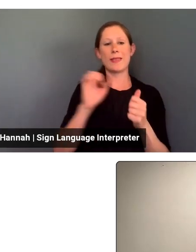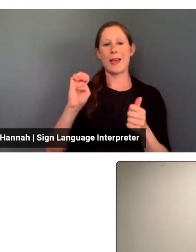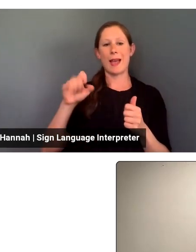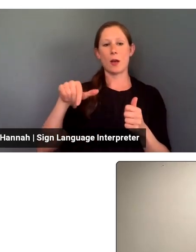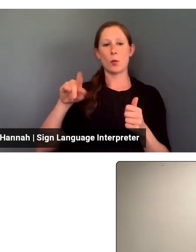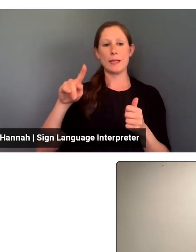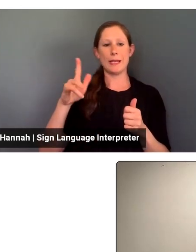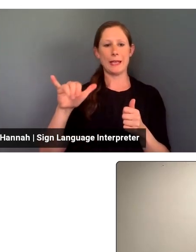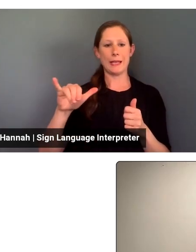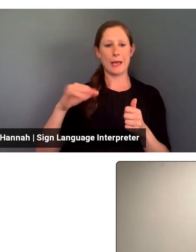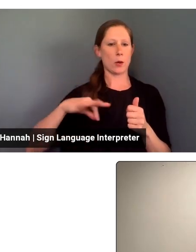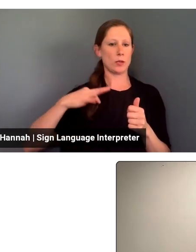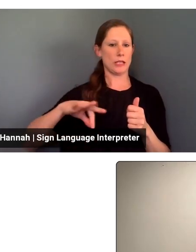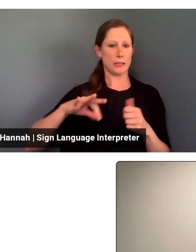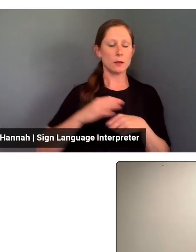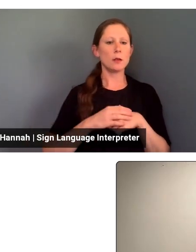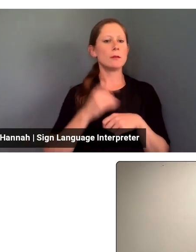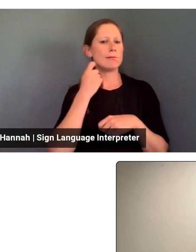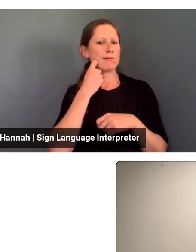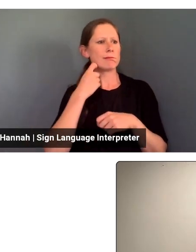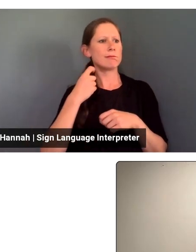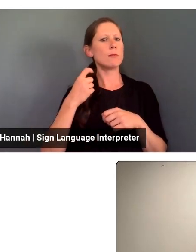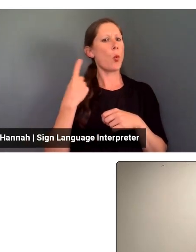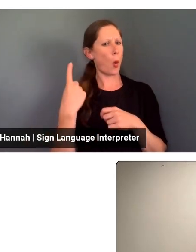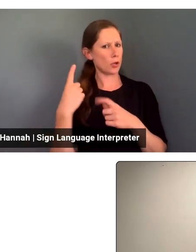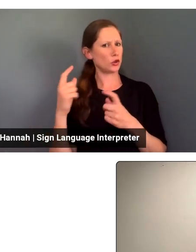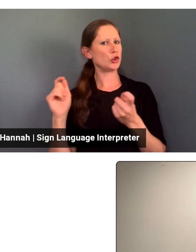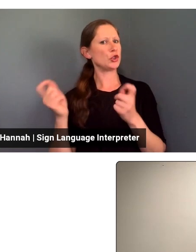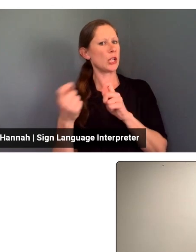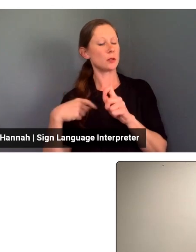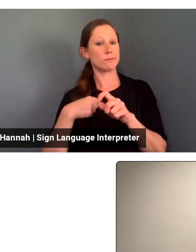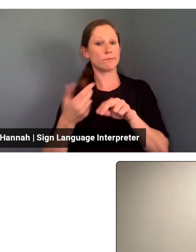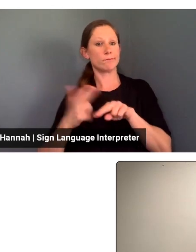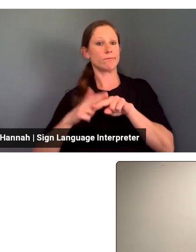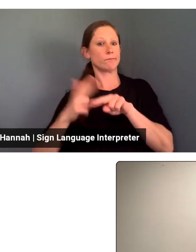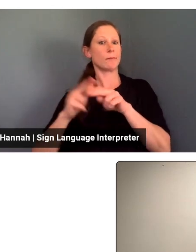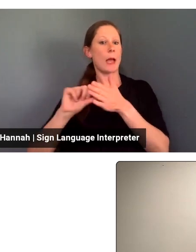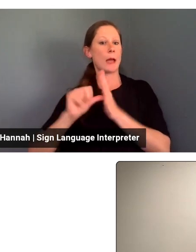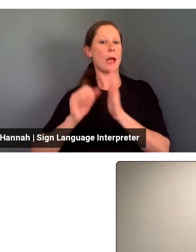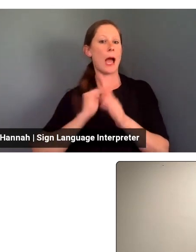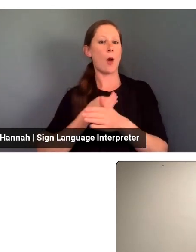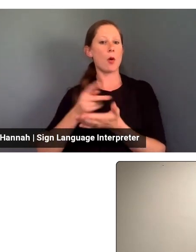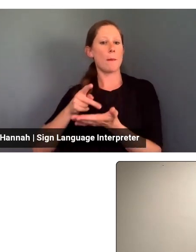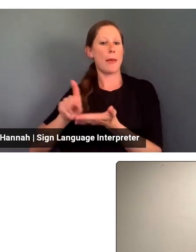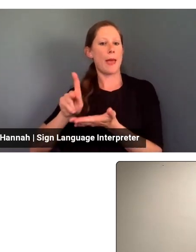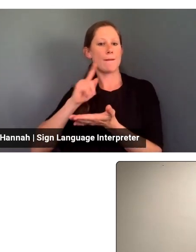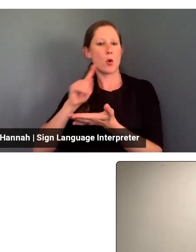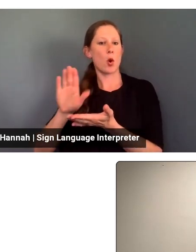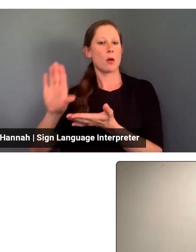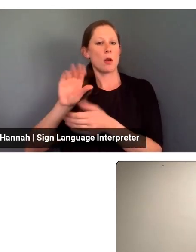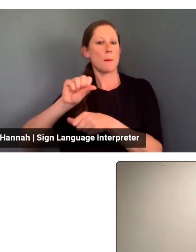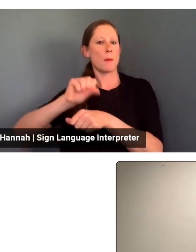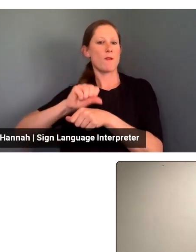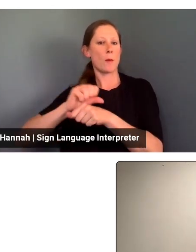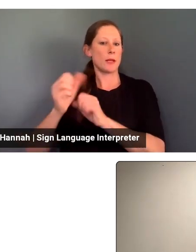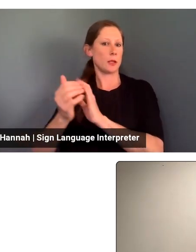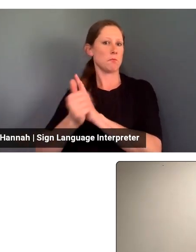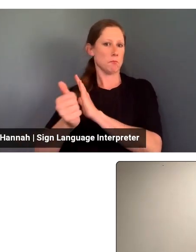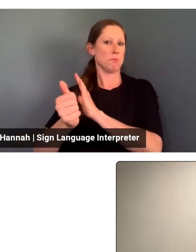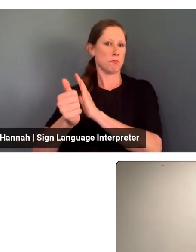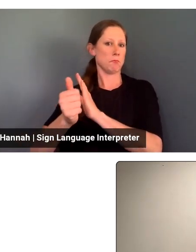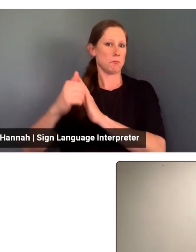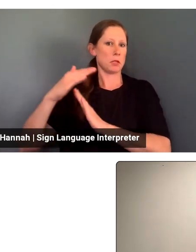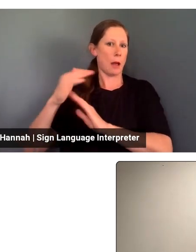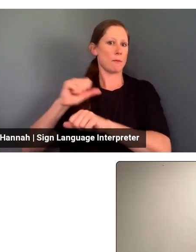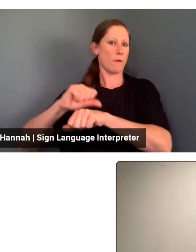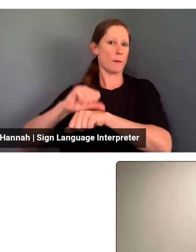more recently is that we are increasingly emphasizing our pay for performance philosophy. Yep. And